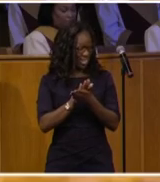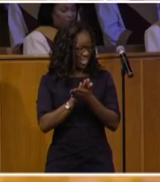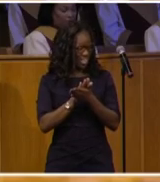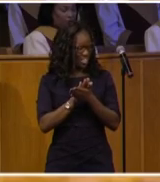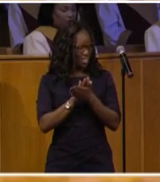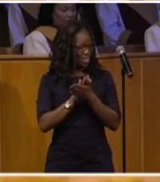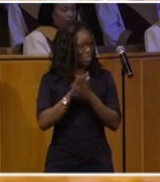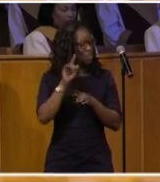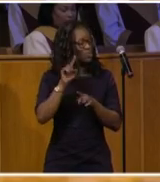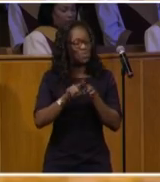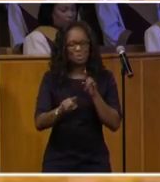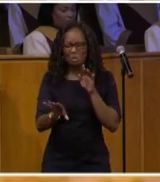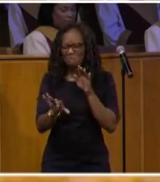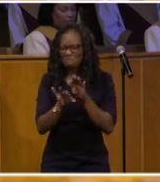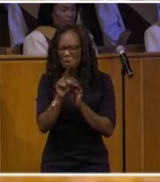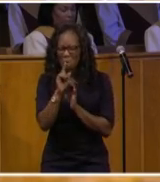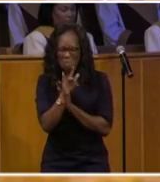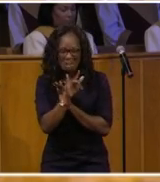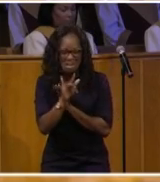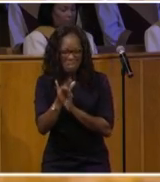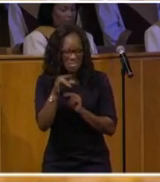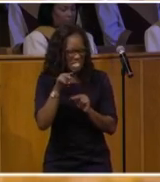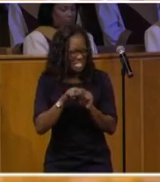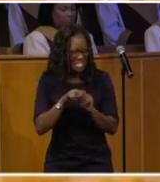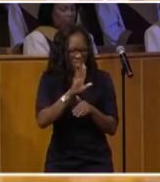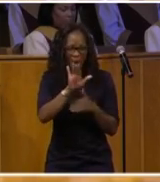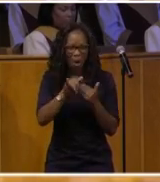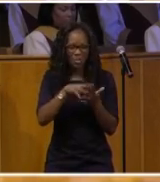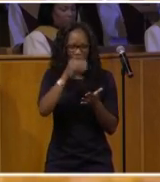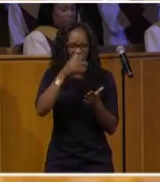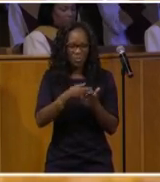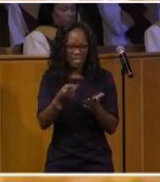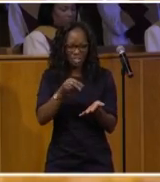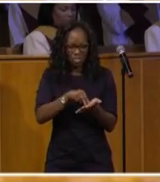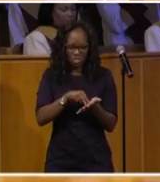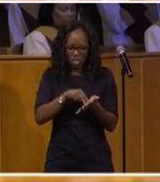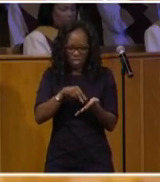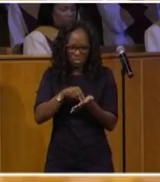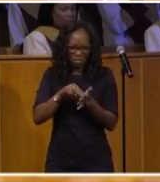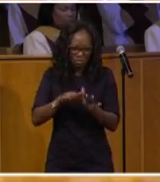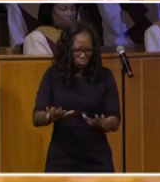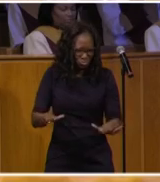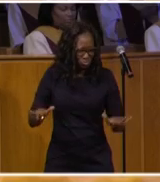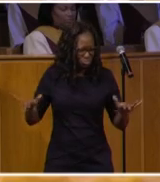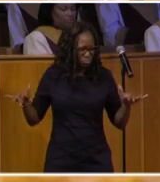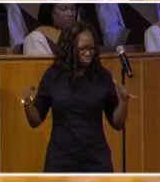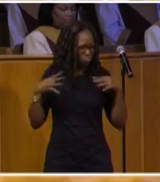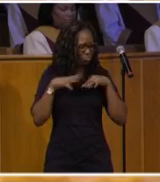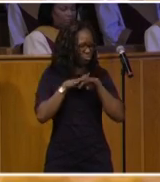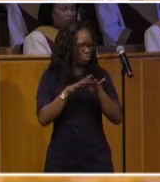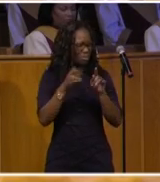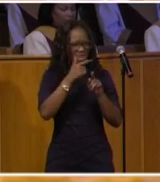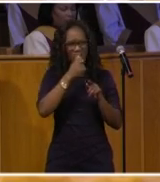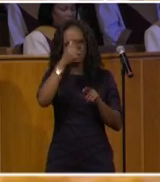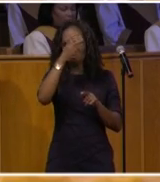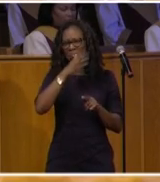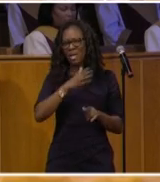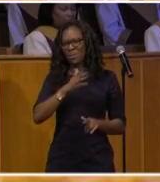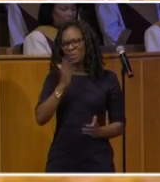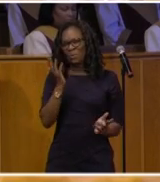you couldn't find a seat in the house. The students stood along the wall because the man was a